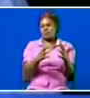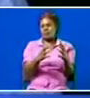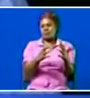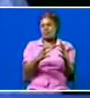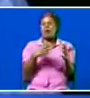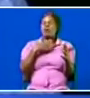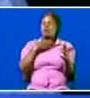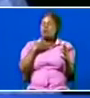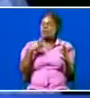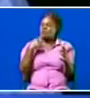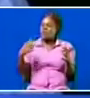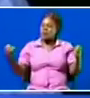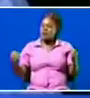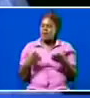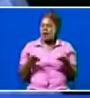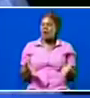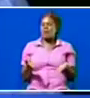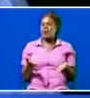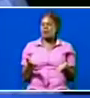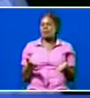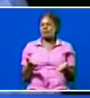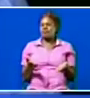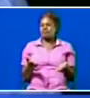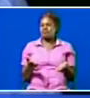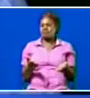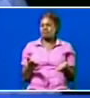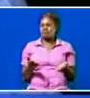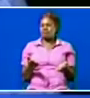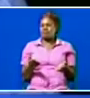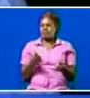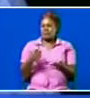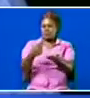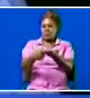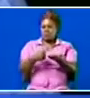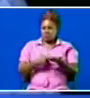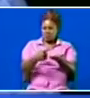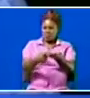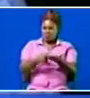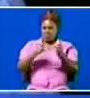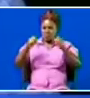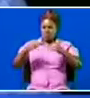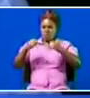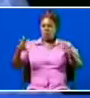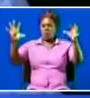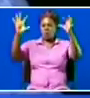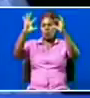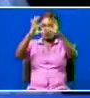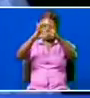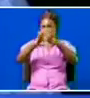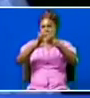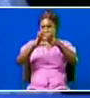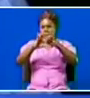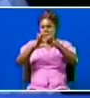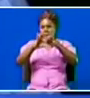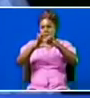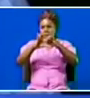want to state that it's receiving, that discussion about the possibility of a merger is receiving a